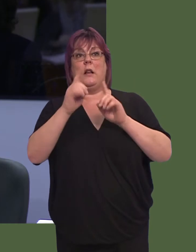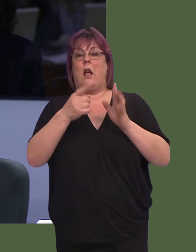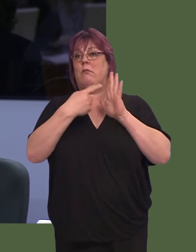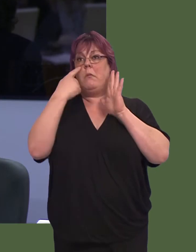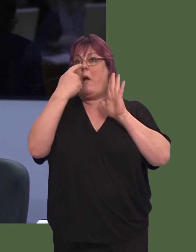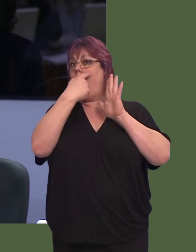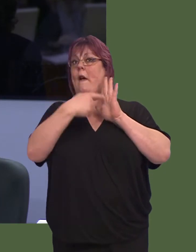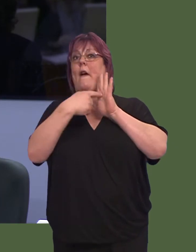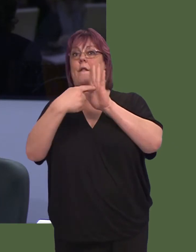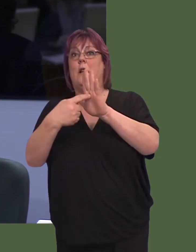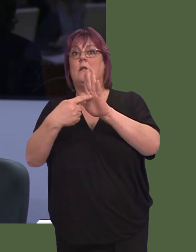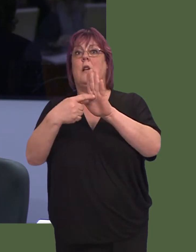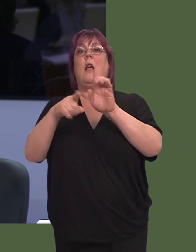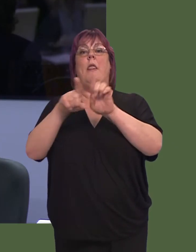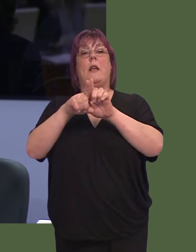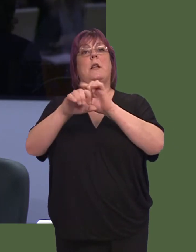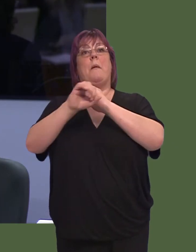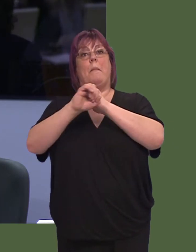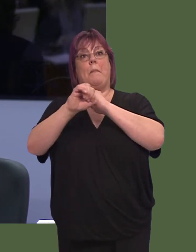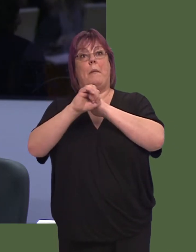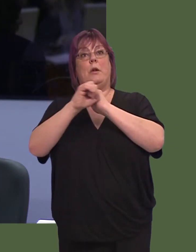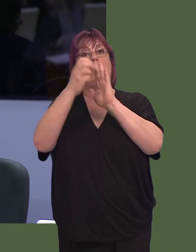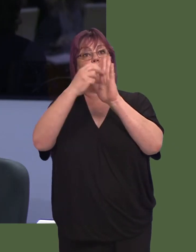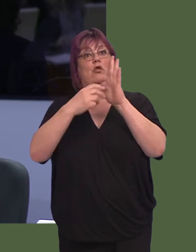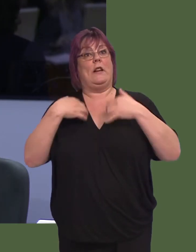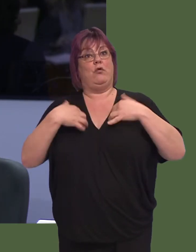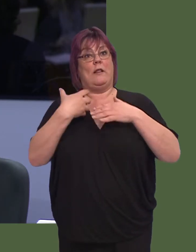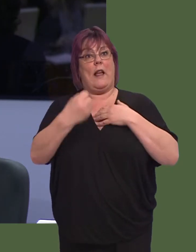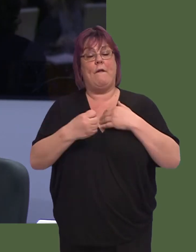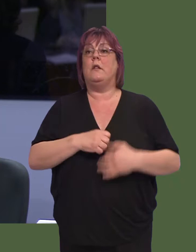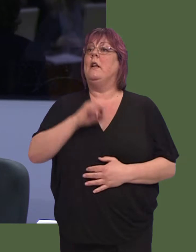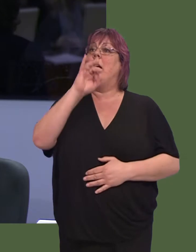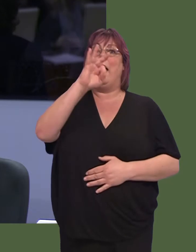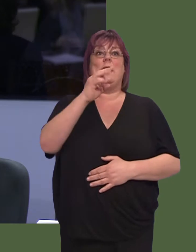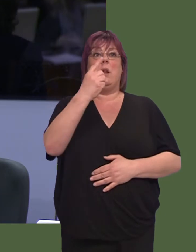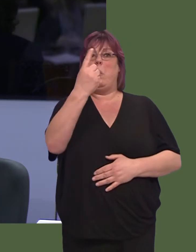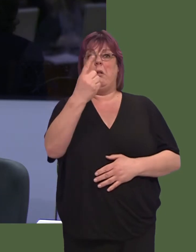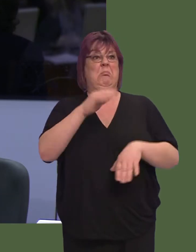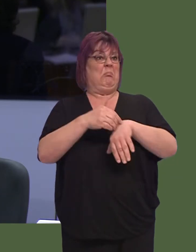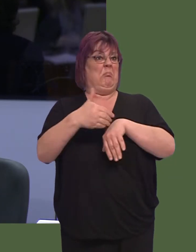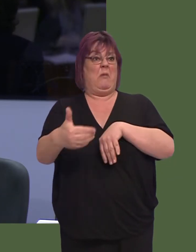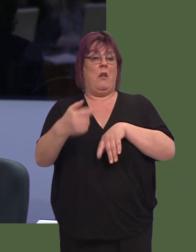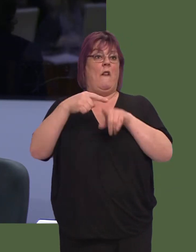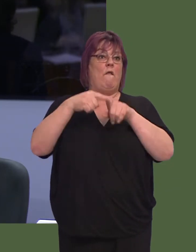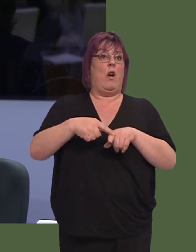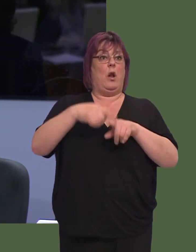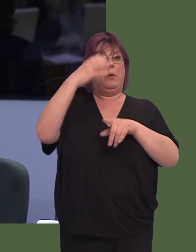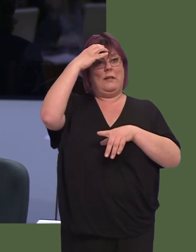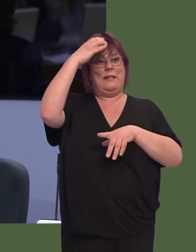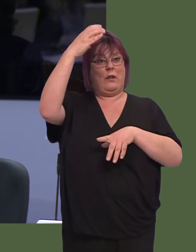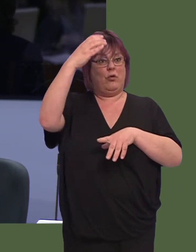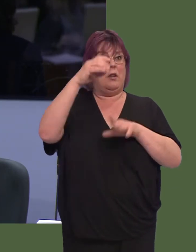to provide evidence that they maintain and publish a register of interests, 81 failed to comply with